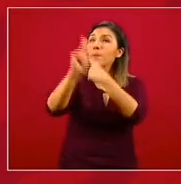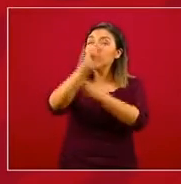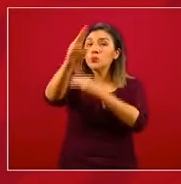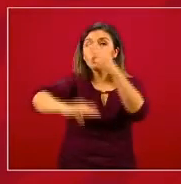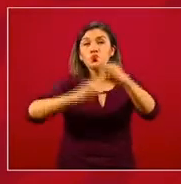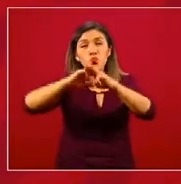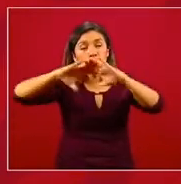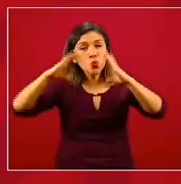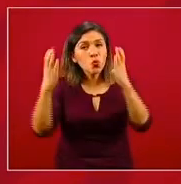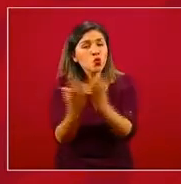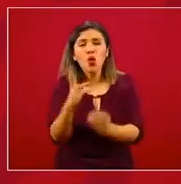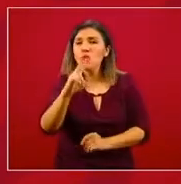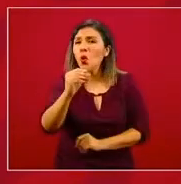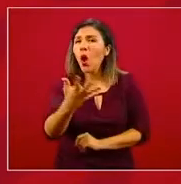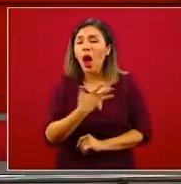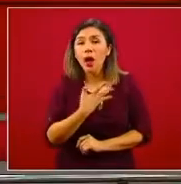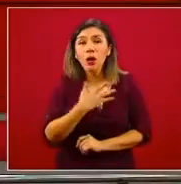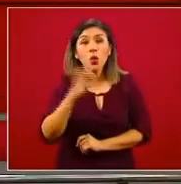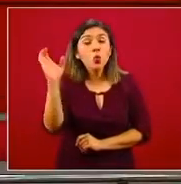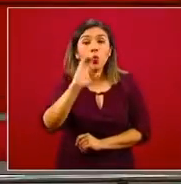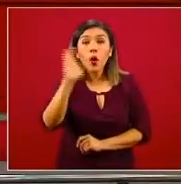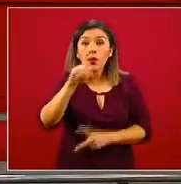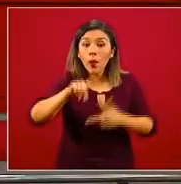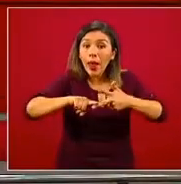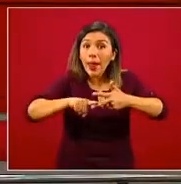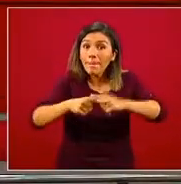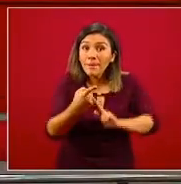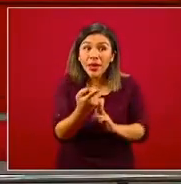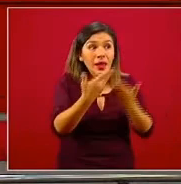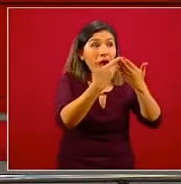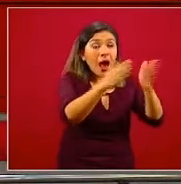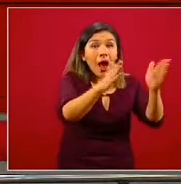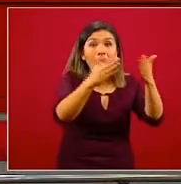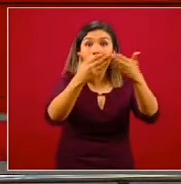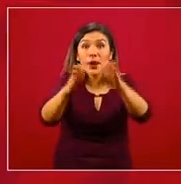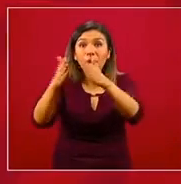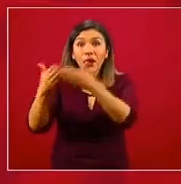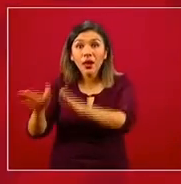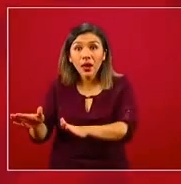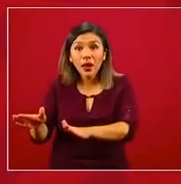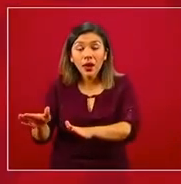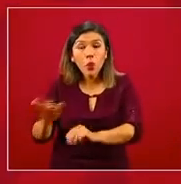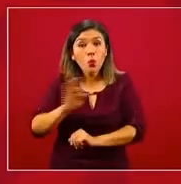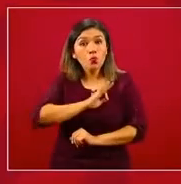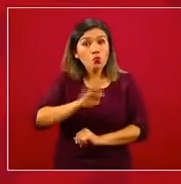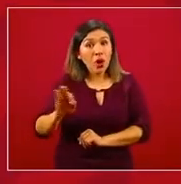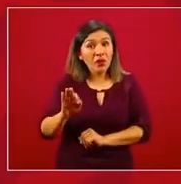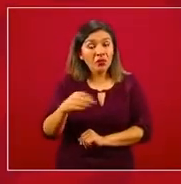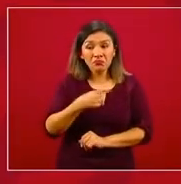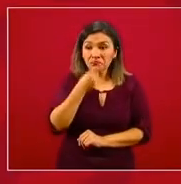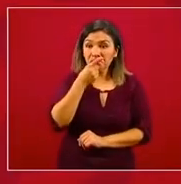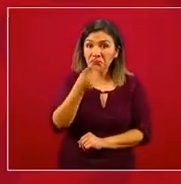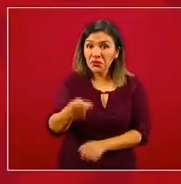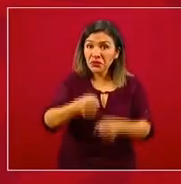guarantee, neither in Mexico or anywhere else in the world, that the moment that we start